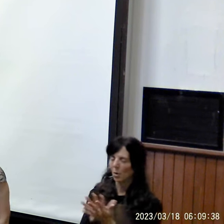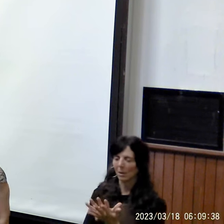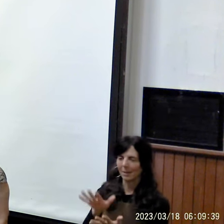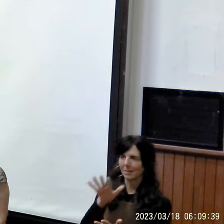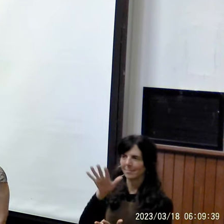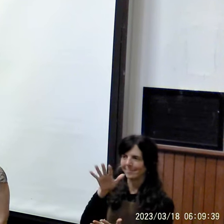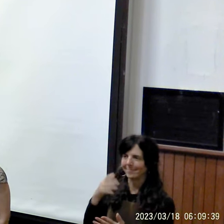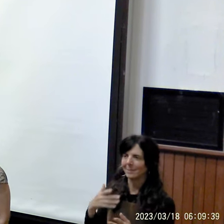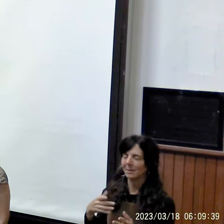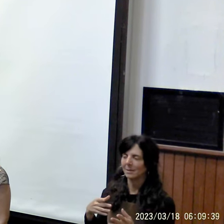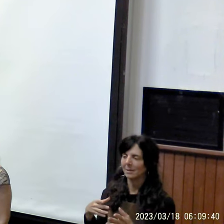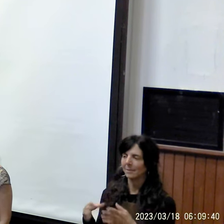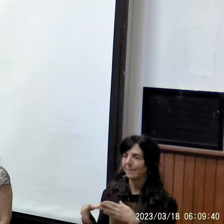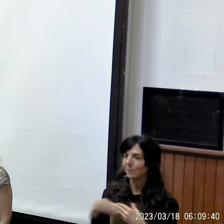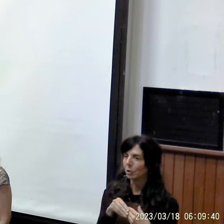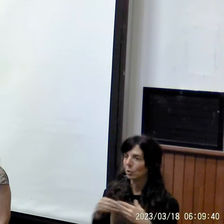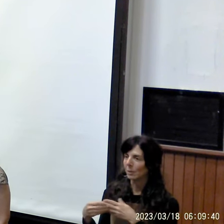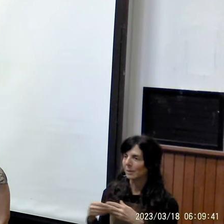wondering,